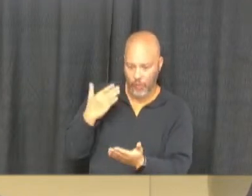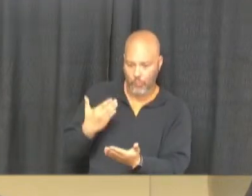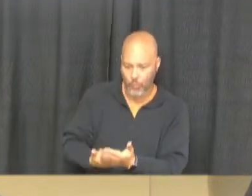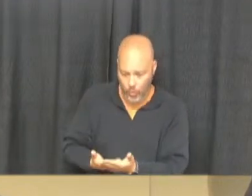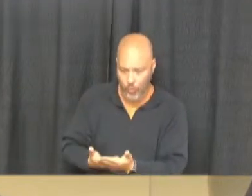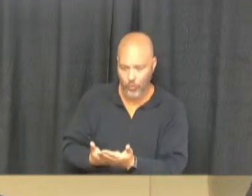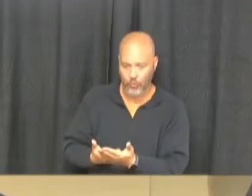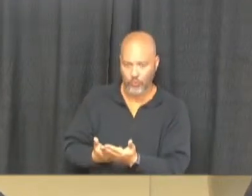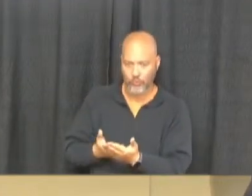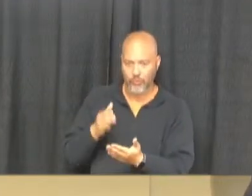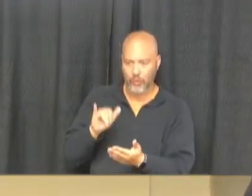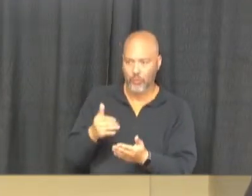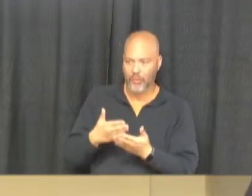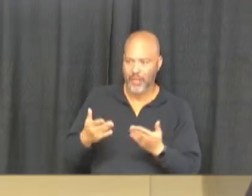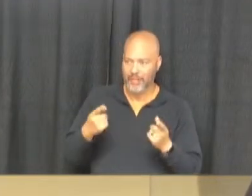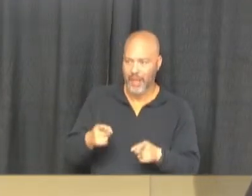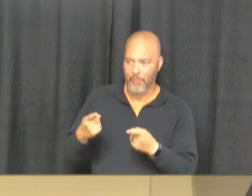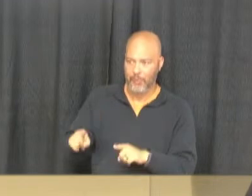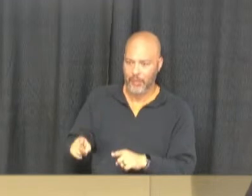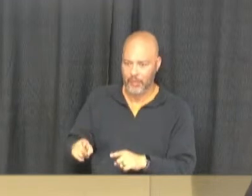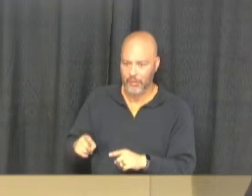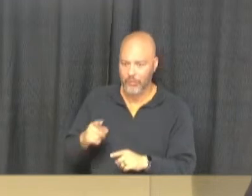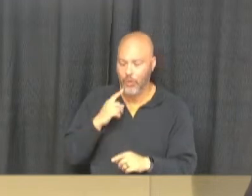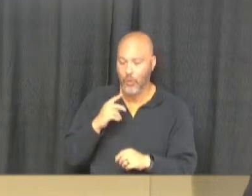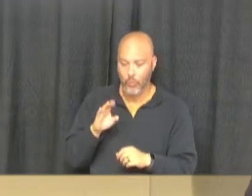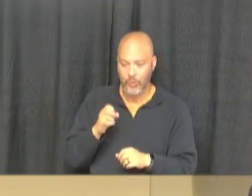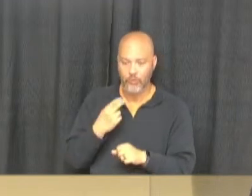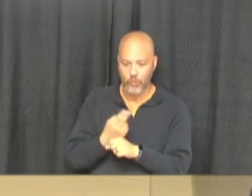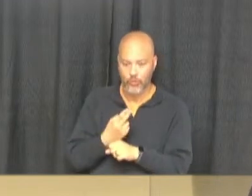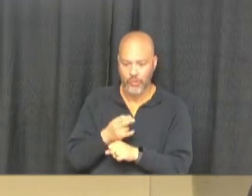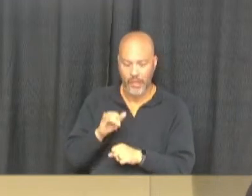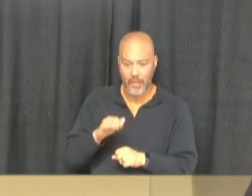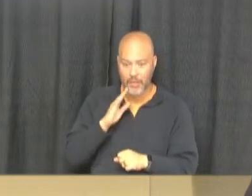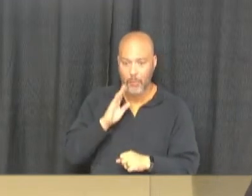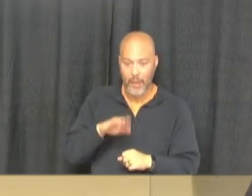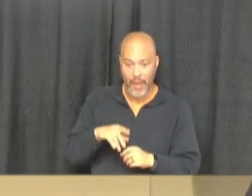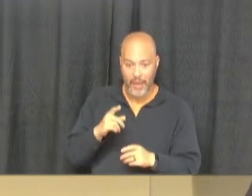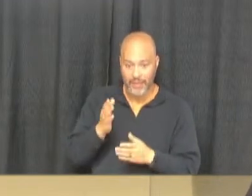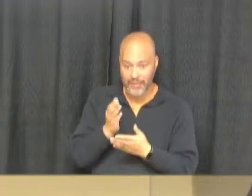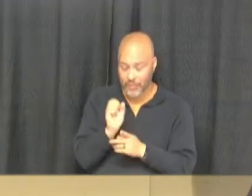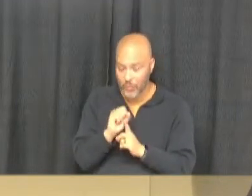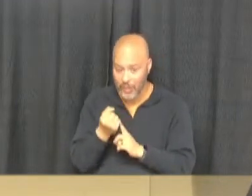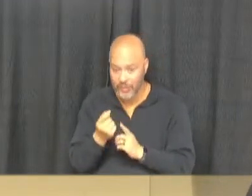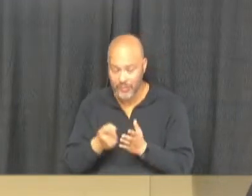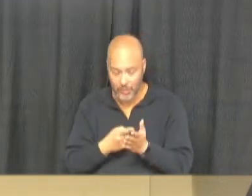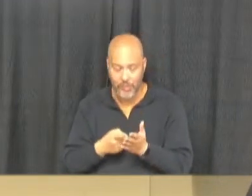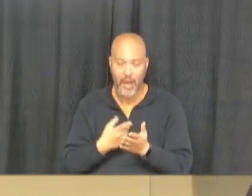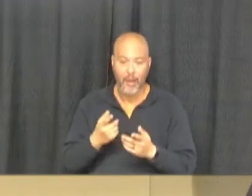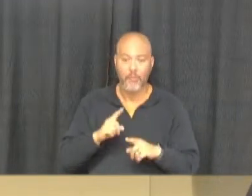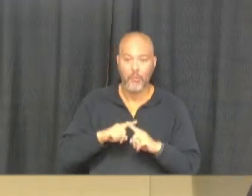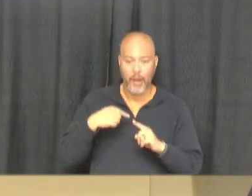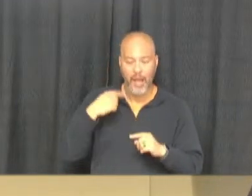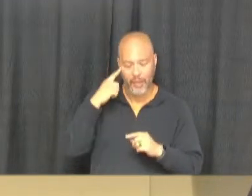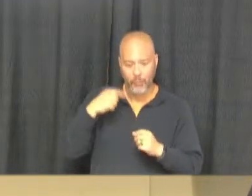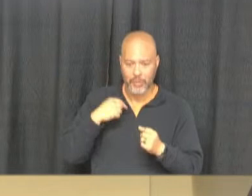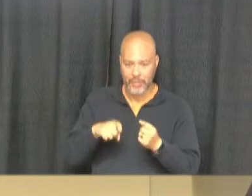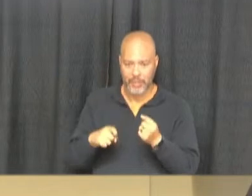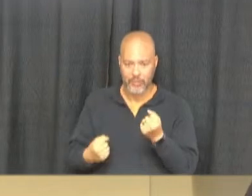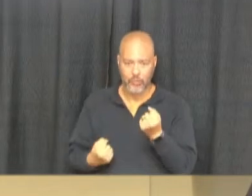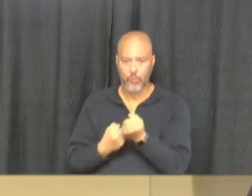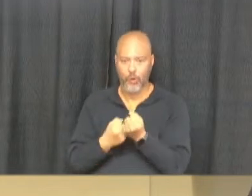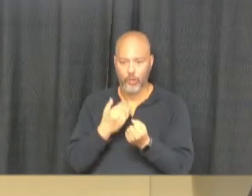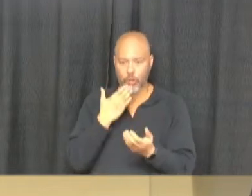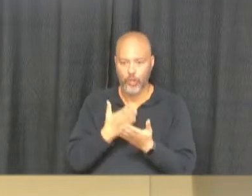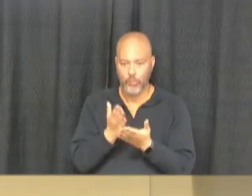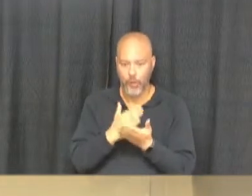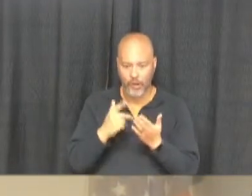to prove. So the technology is actually being used. Is there a bad side? Absolutely. But I think we need to vote in favor of the good